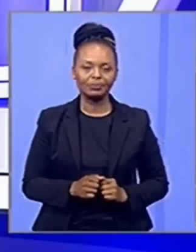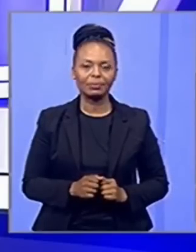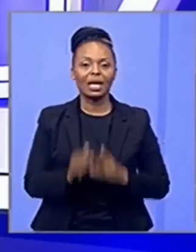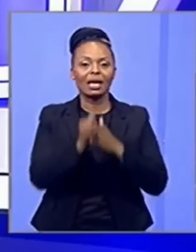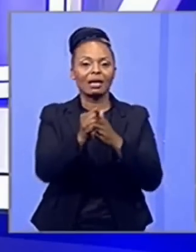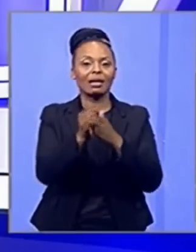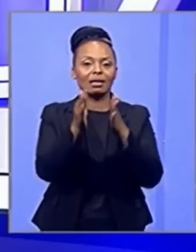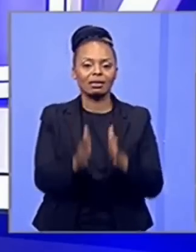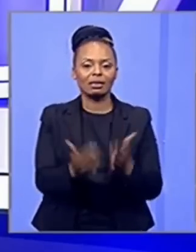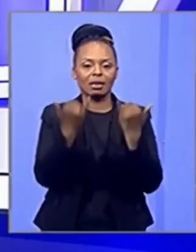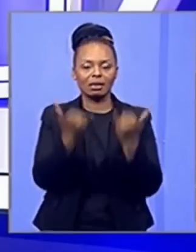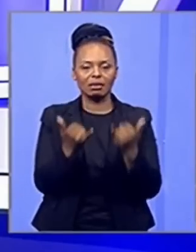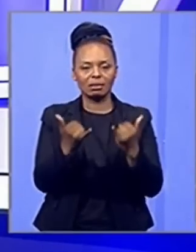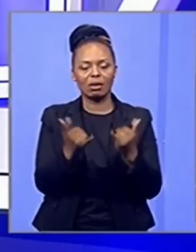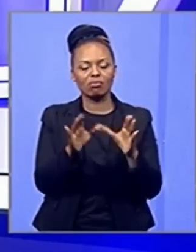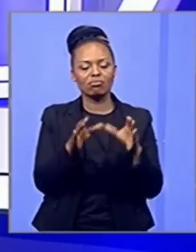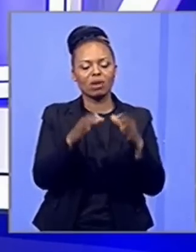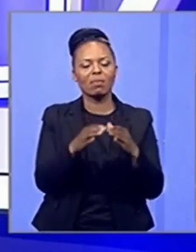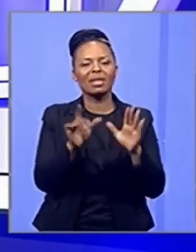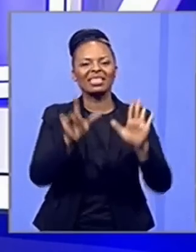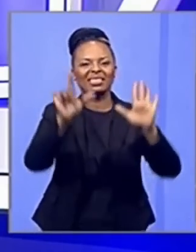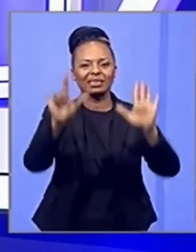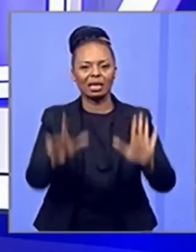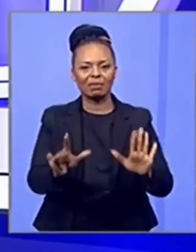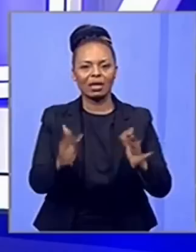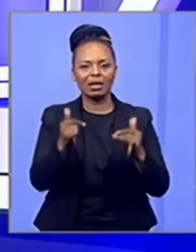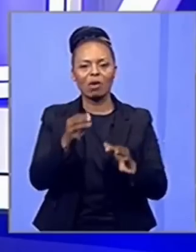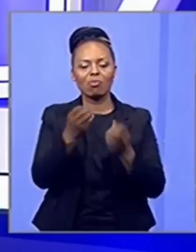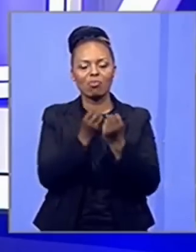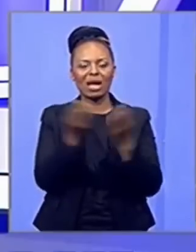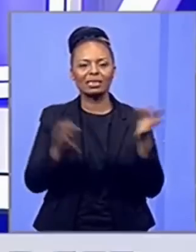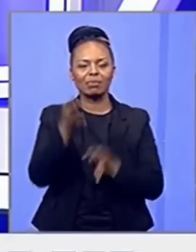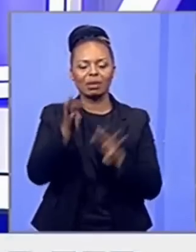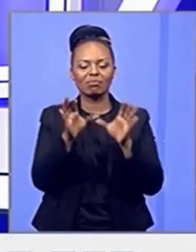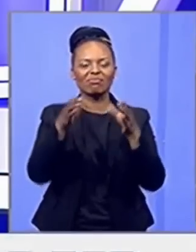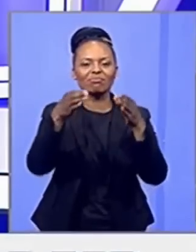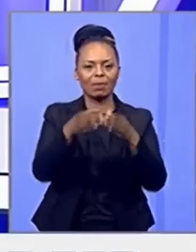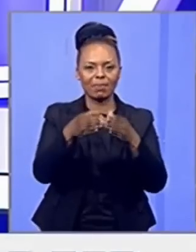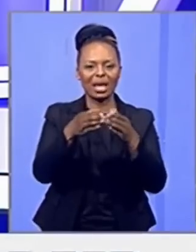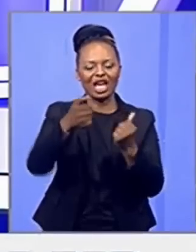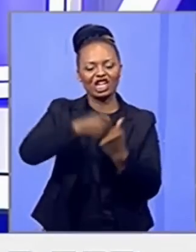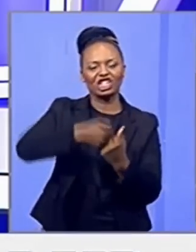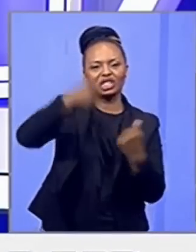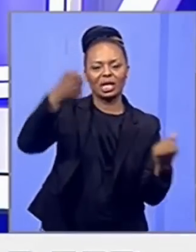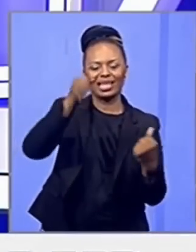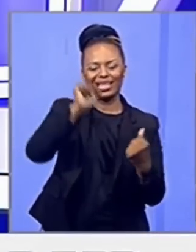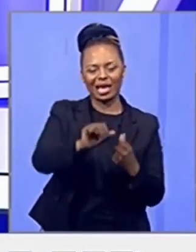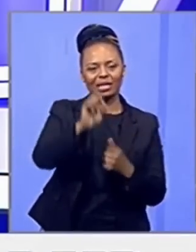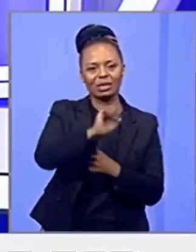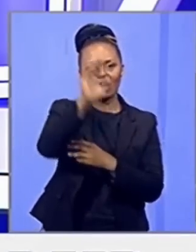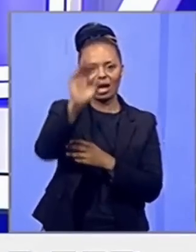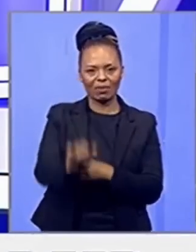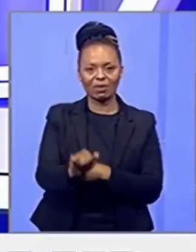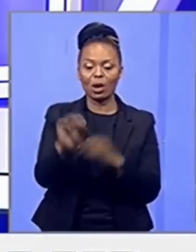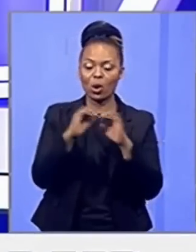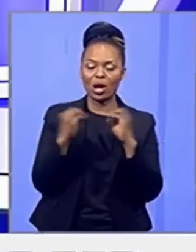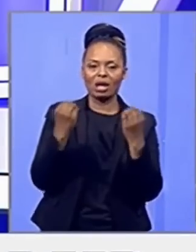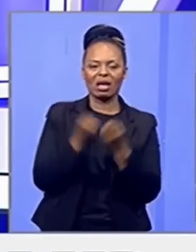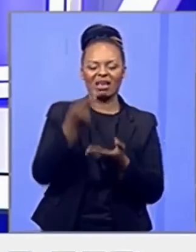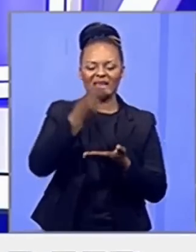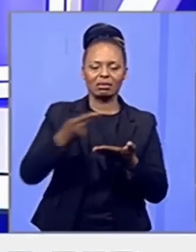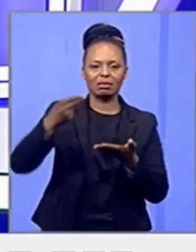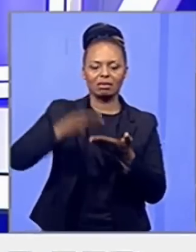Baetapele ba seboka sa mekgatlo e šupa yeo e reilwego leina la Multi-Party Charter for South Africa ba saenile sengwalwa